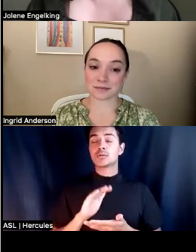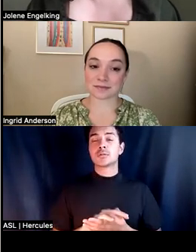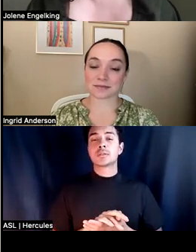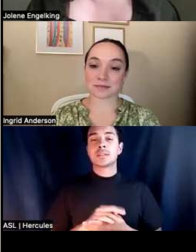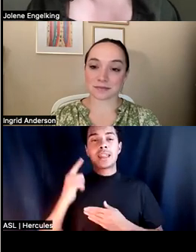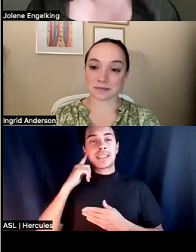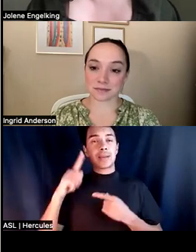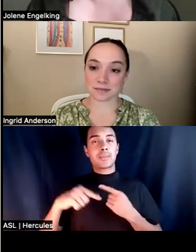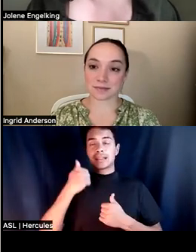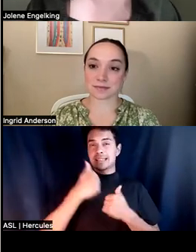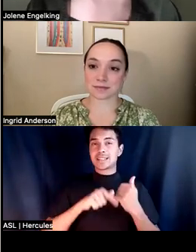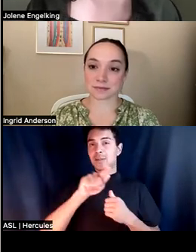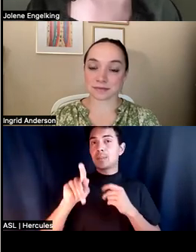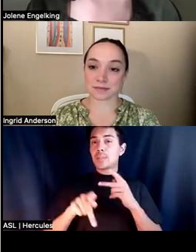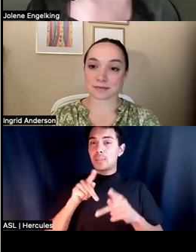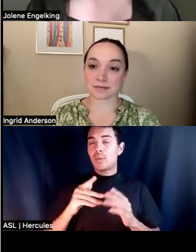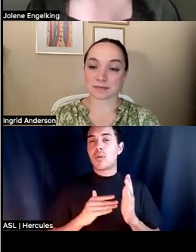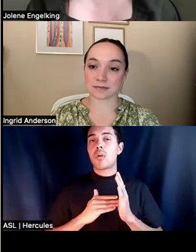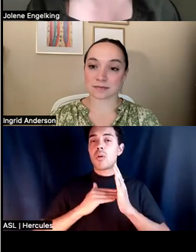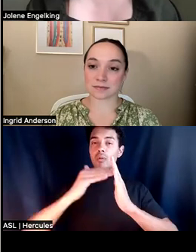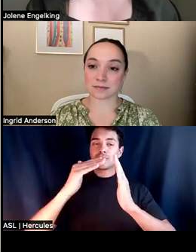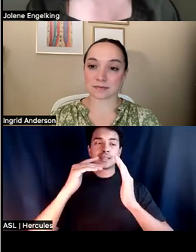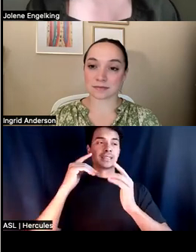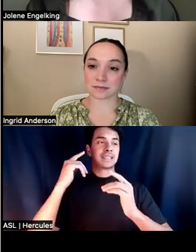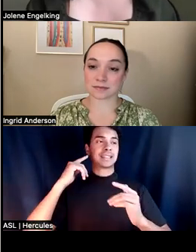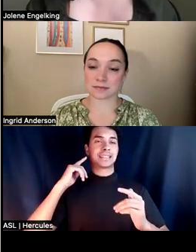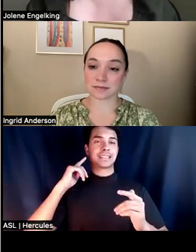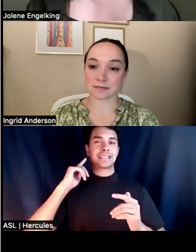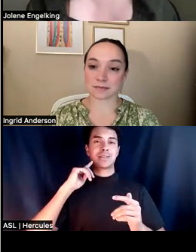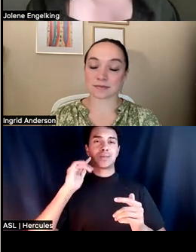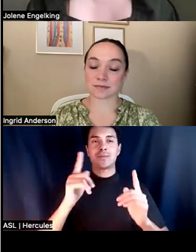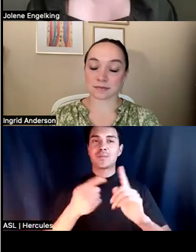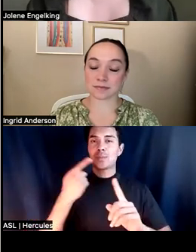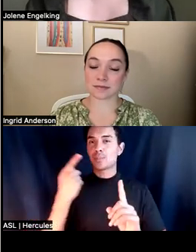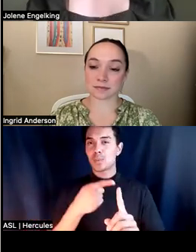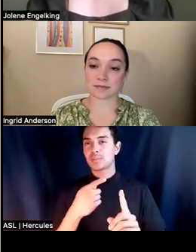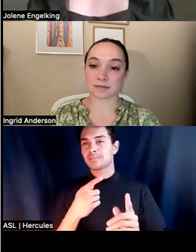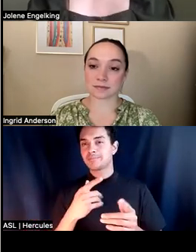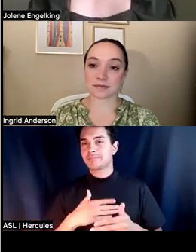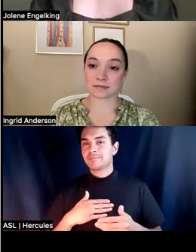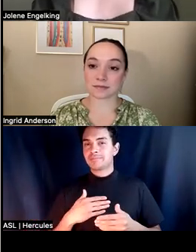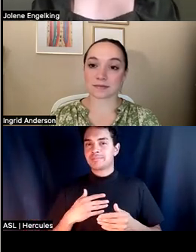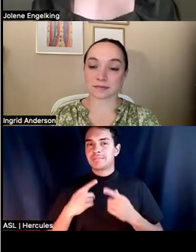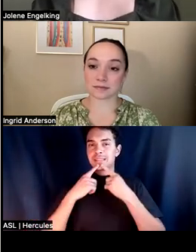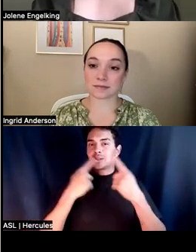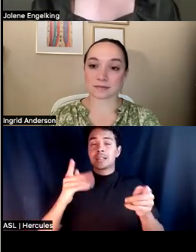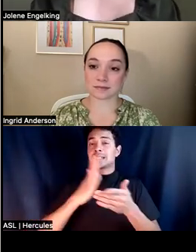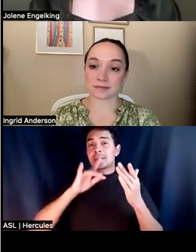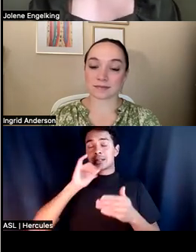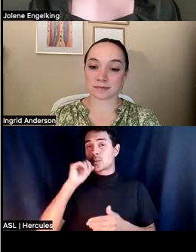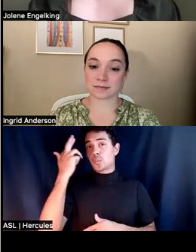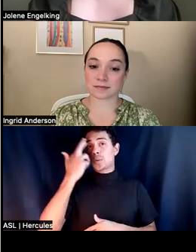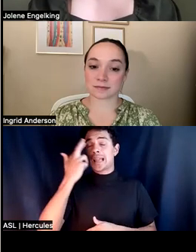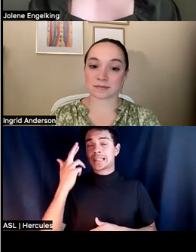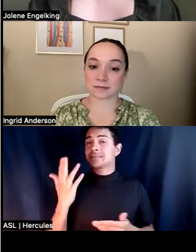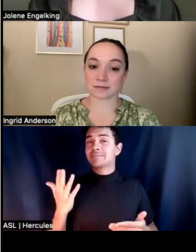about how each of those people are often hearing sometimes at first points of disclosure, or kids aren't even realize that they are saying things